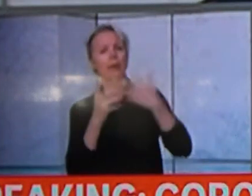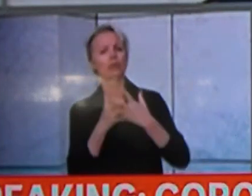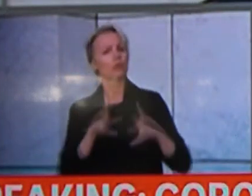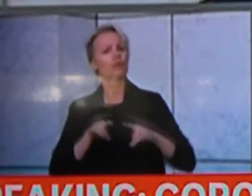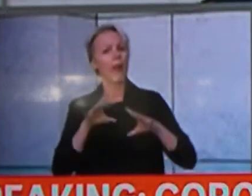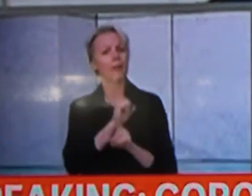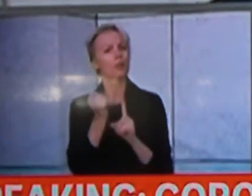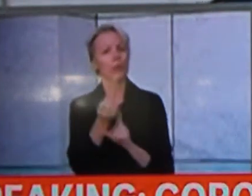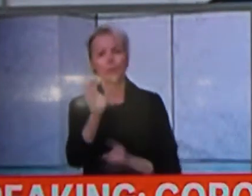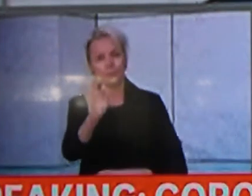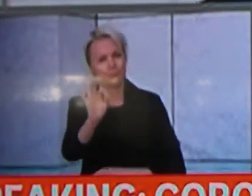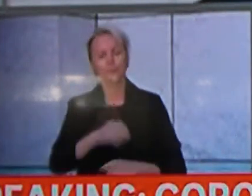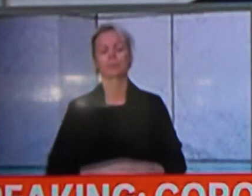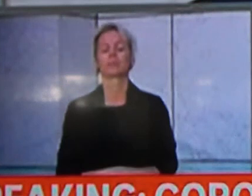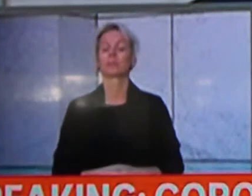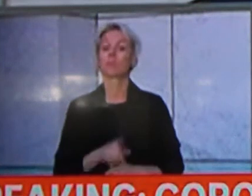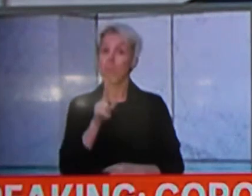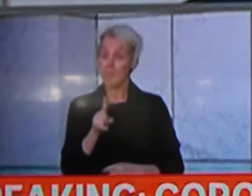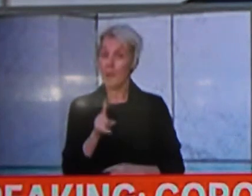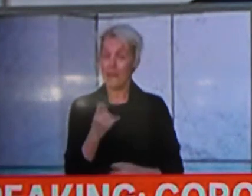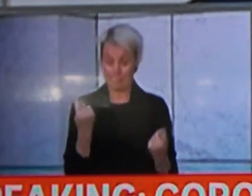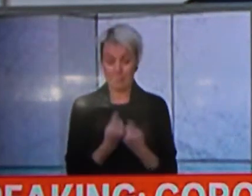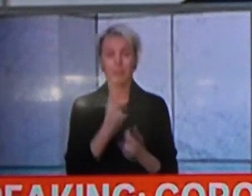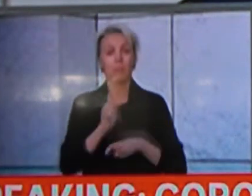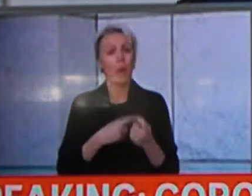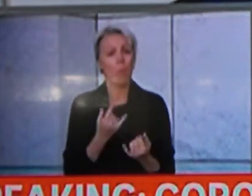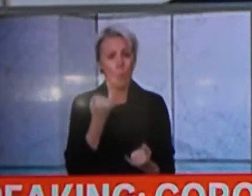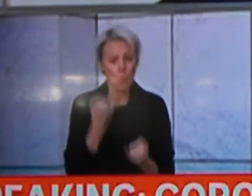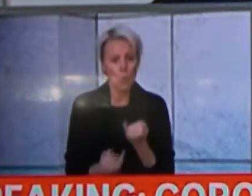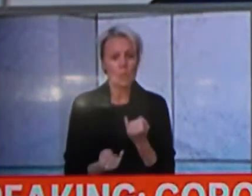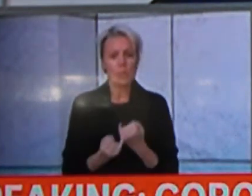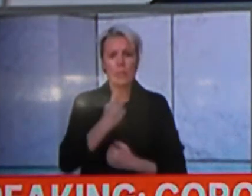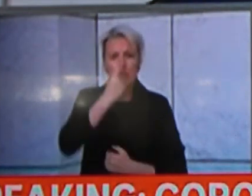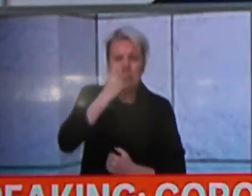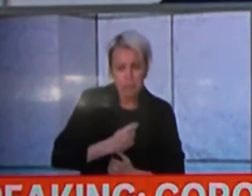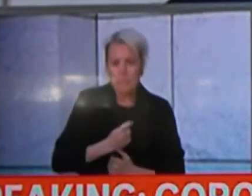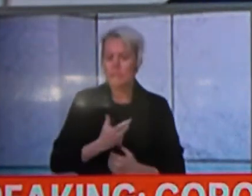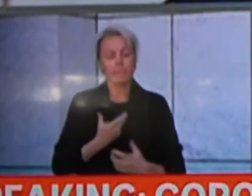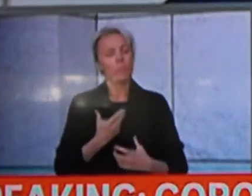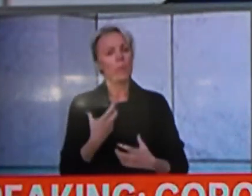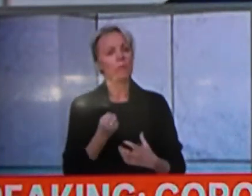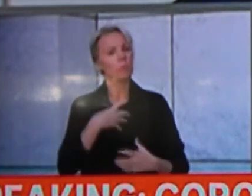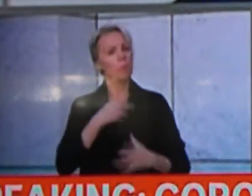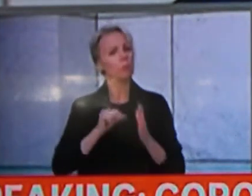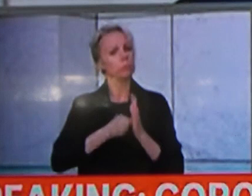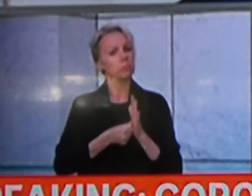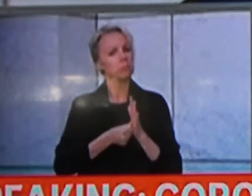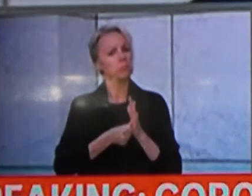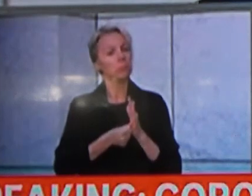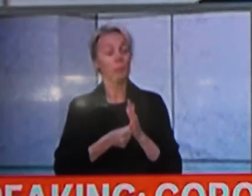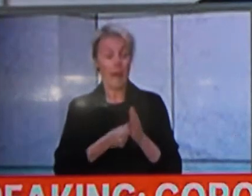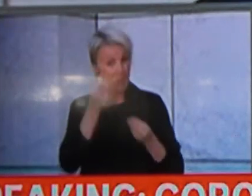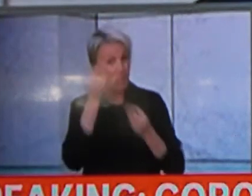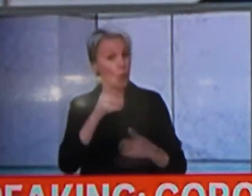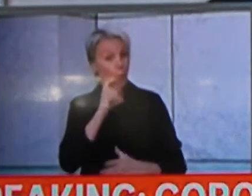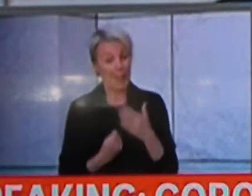is the same, and that is, as things escalate, more severe measures have to be taken. And what I'm telling you is they're coming. They